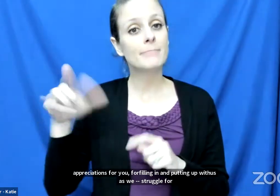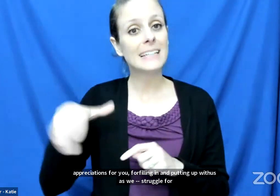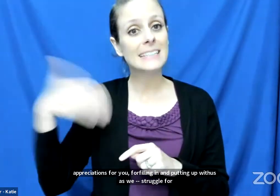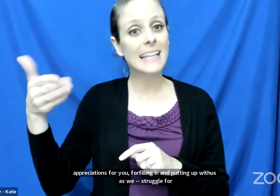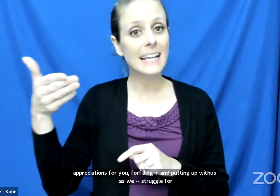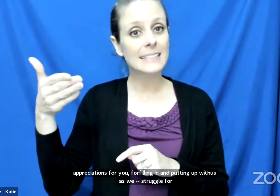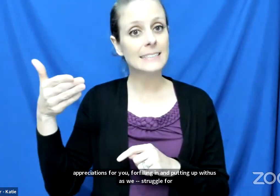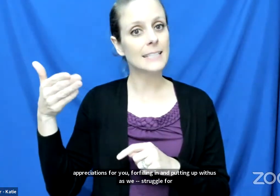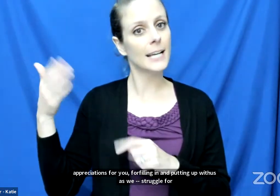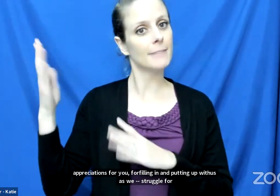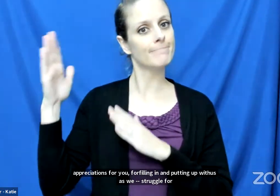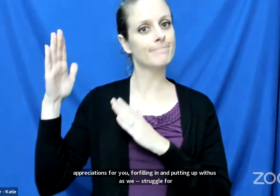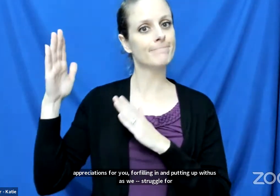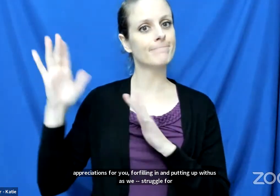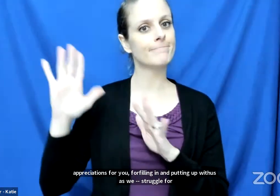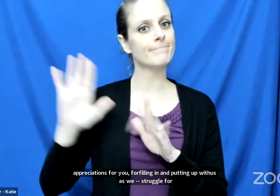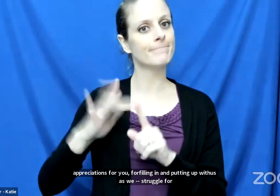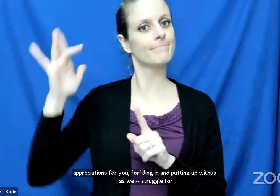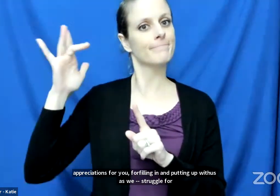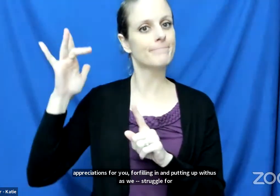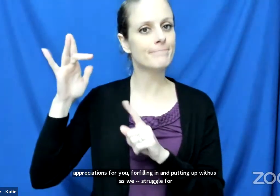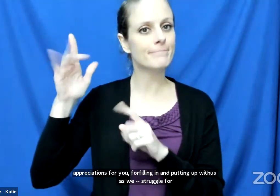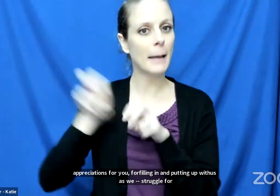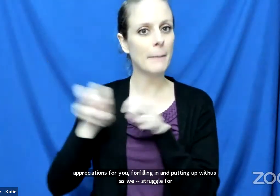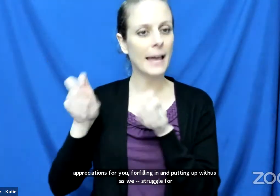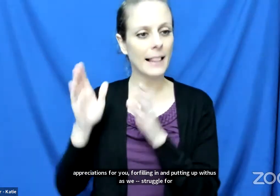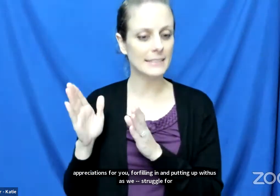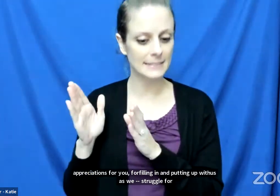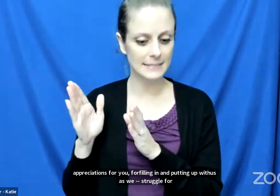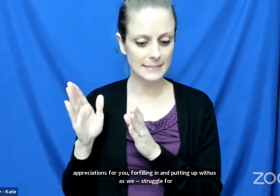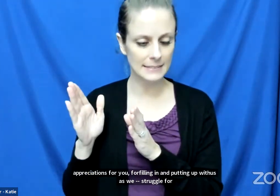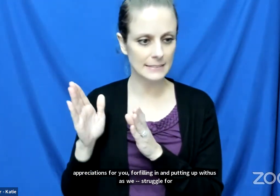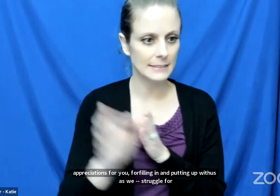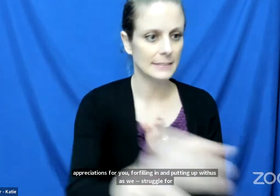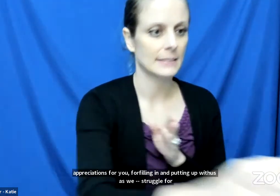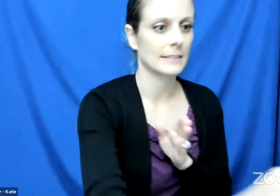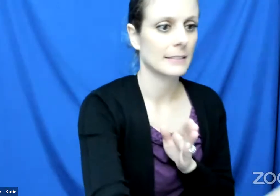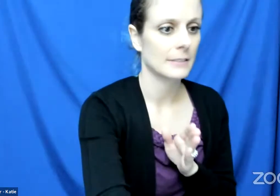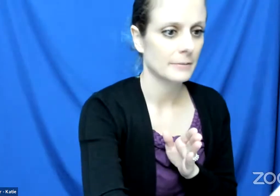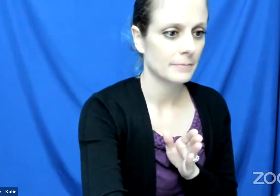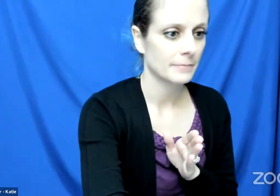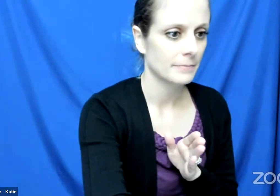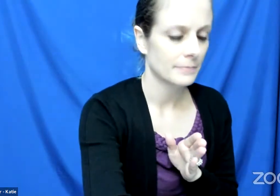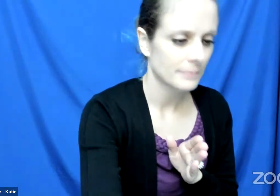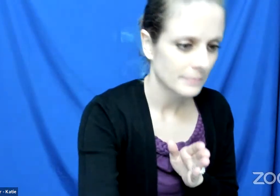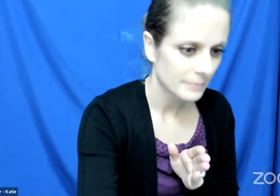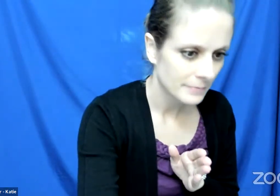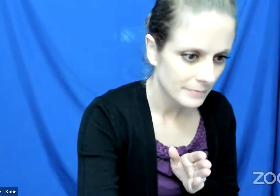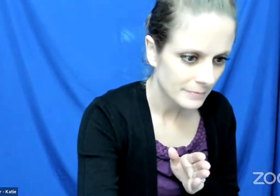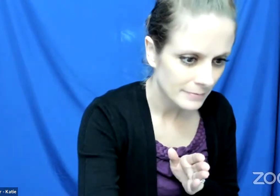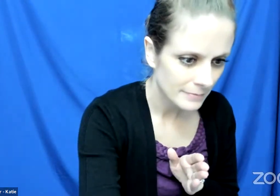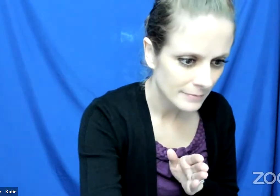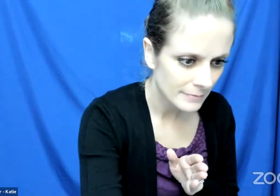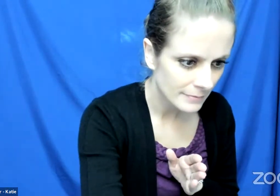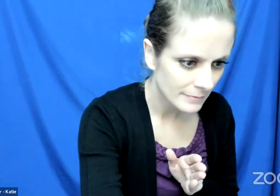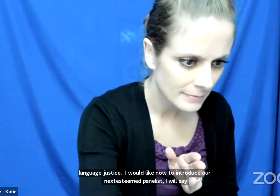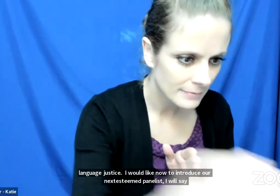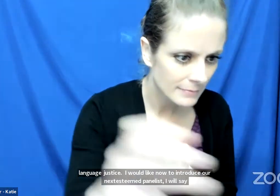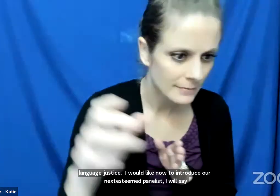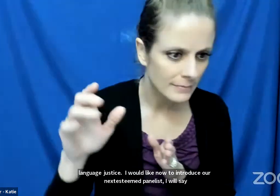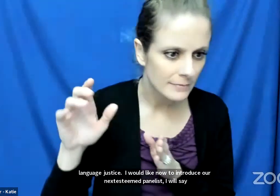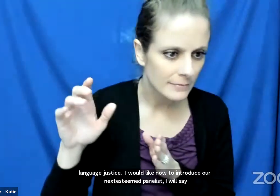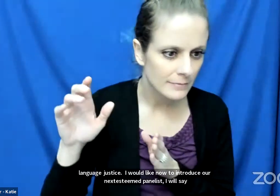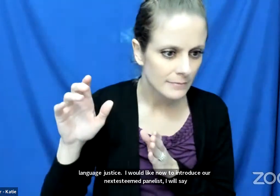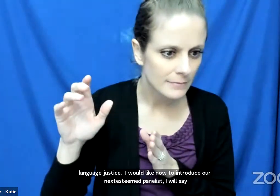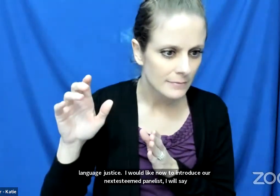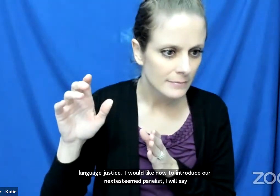esteemed panelist, Alex Salcedo-Lopez. Mr. Salcedo-Lopez is works with Cheryl Ward Ministries. I see